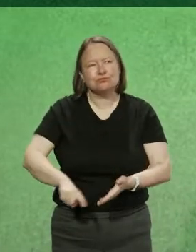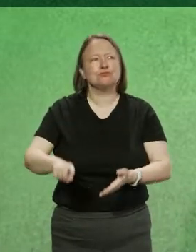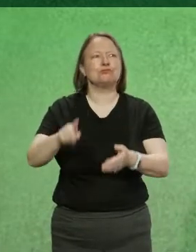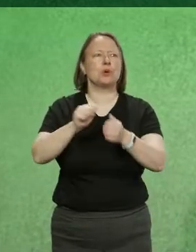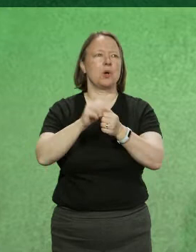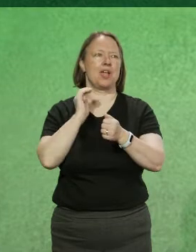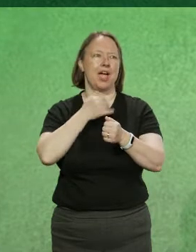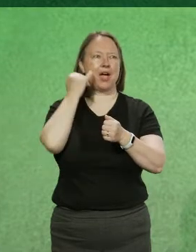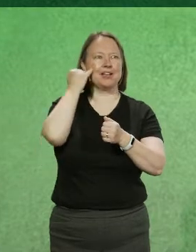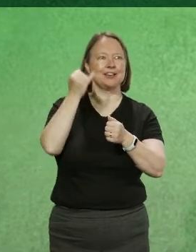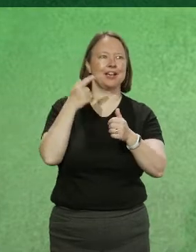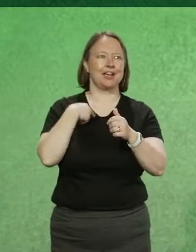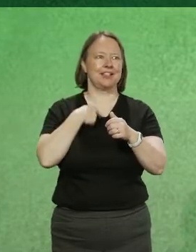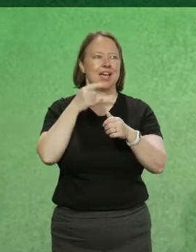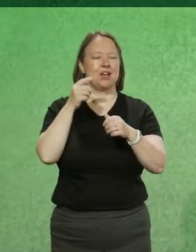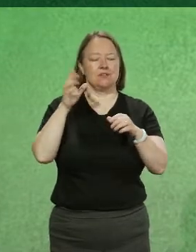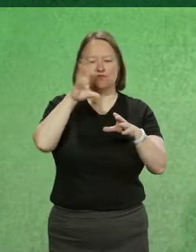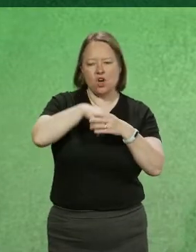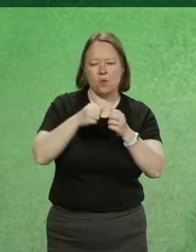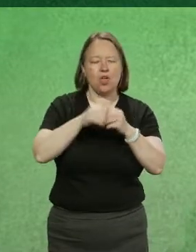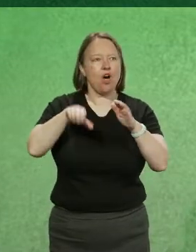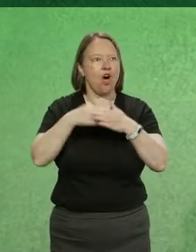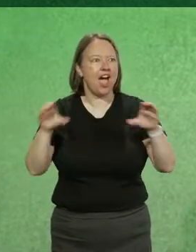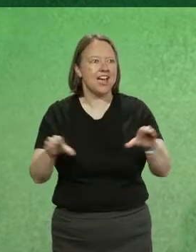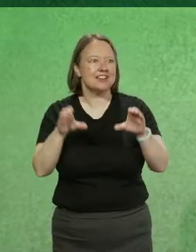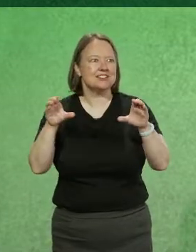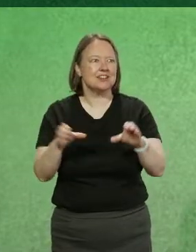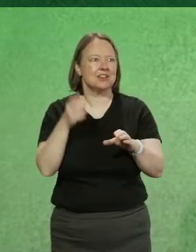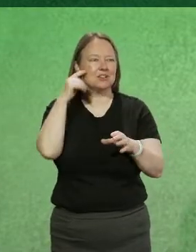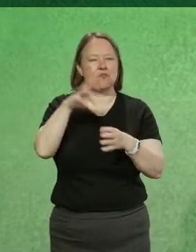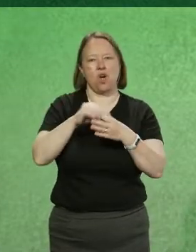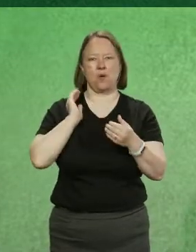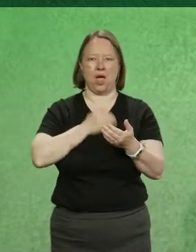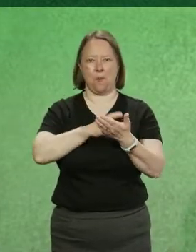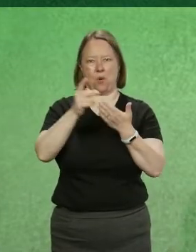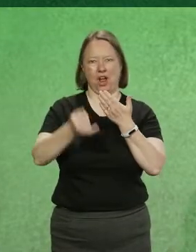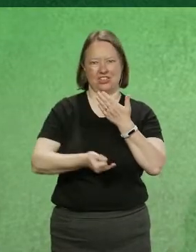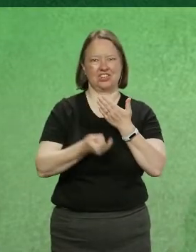we embarked on all the activities we intend to have in our project.